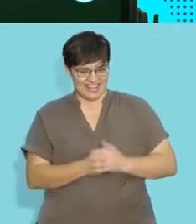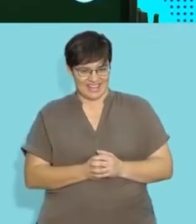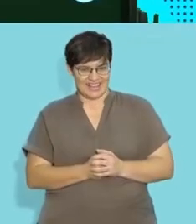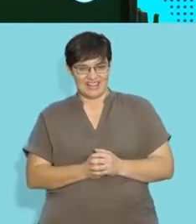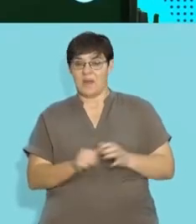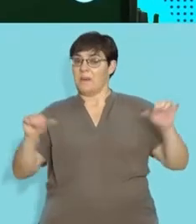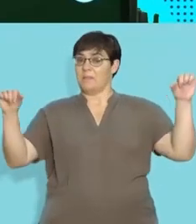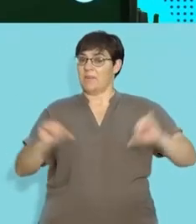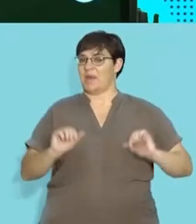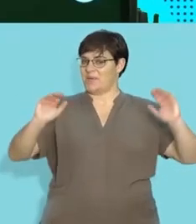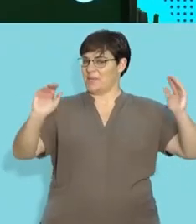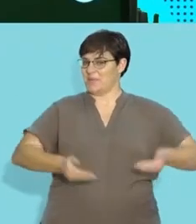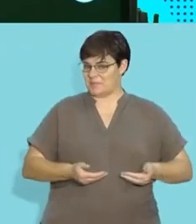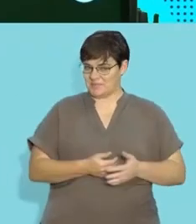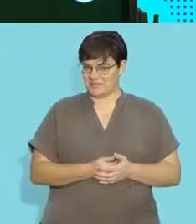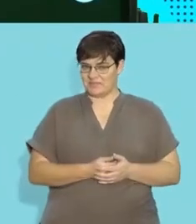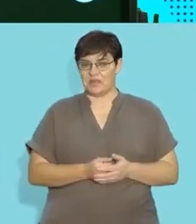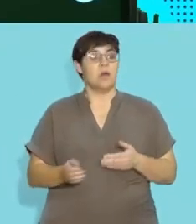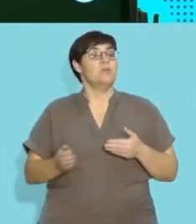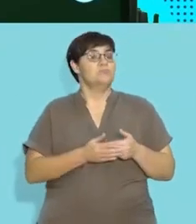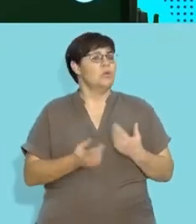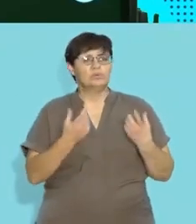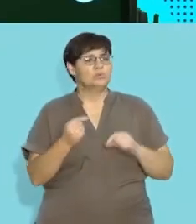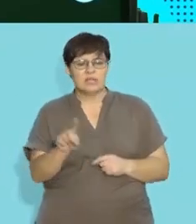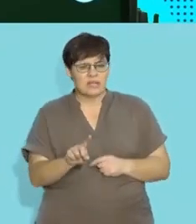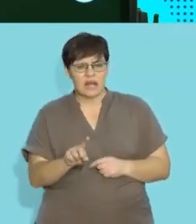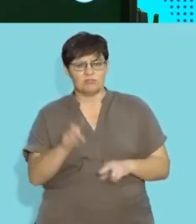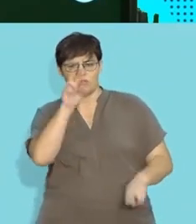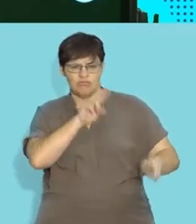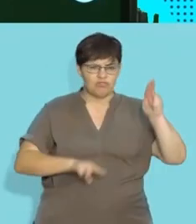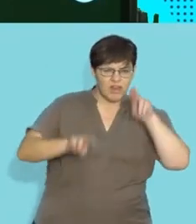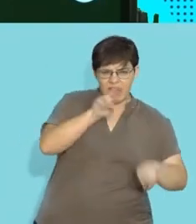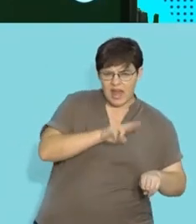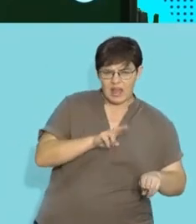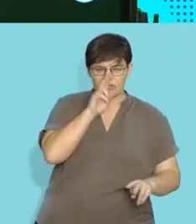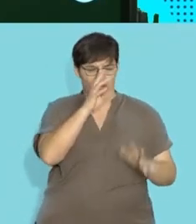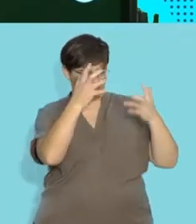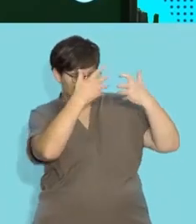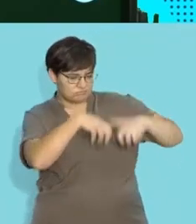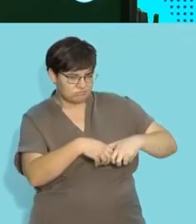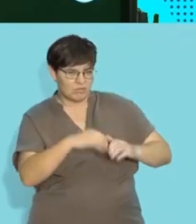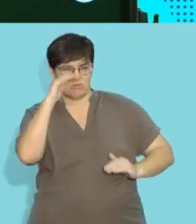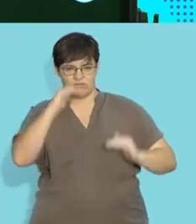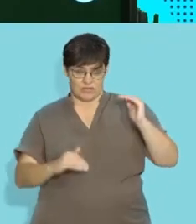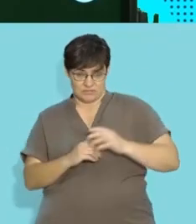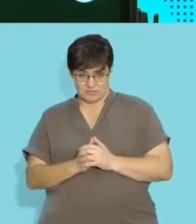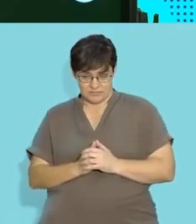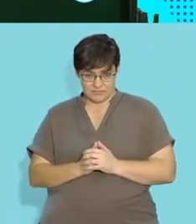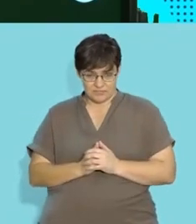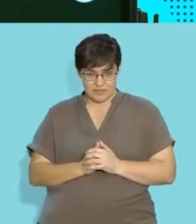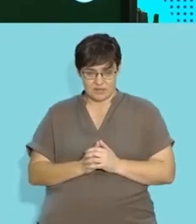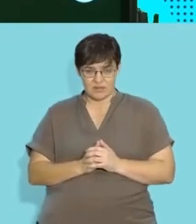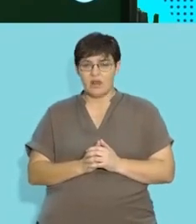Hello out there. Welcome back again. We are still on revising. We're looking at correlation and